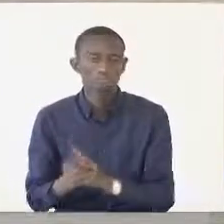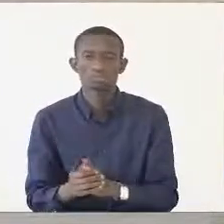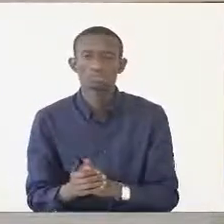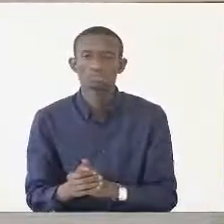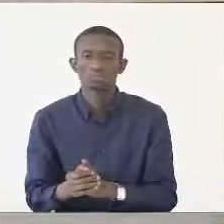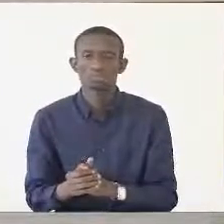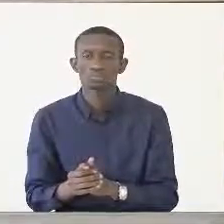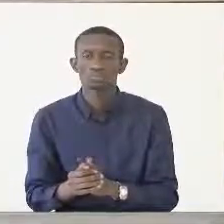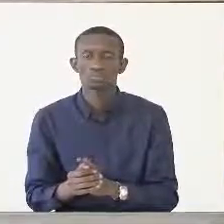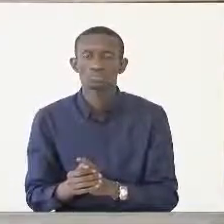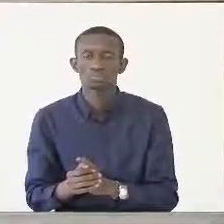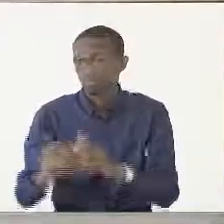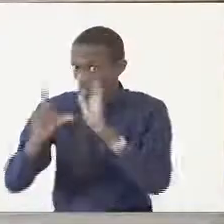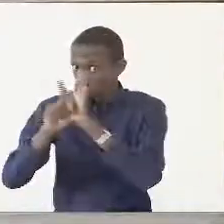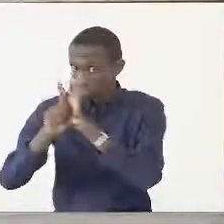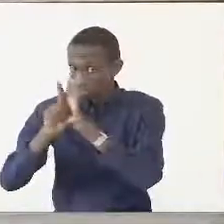law